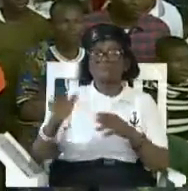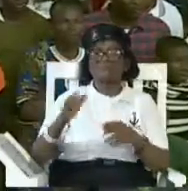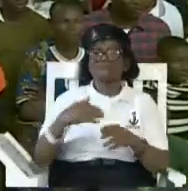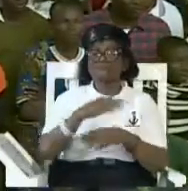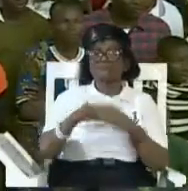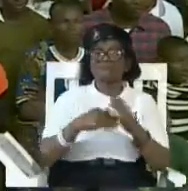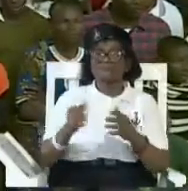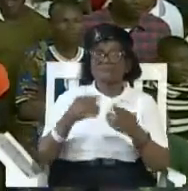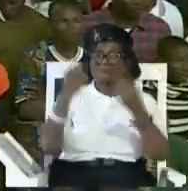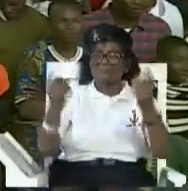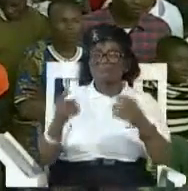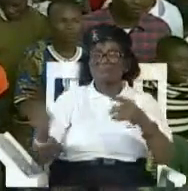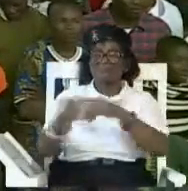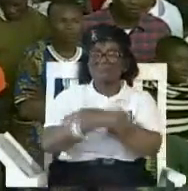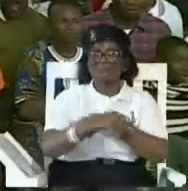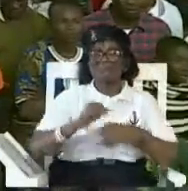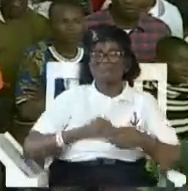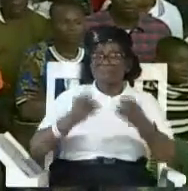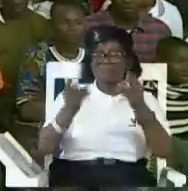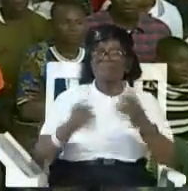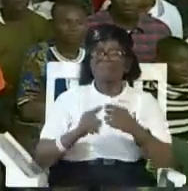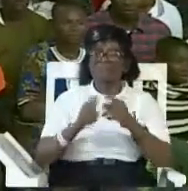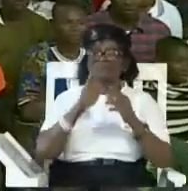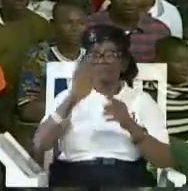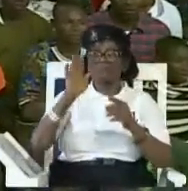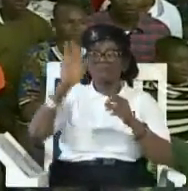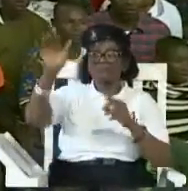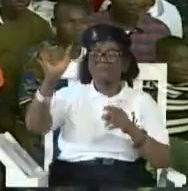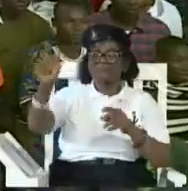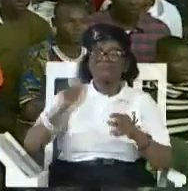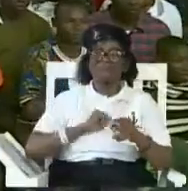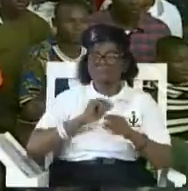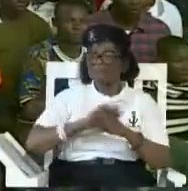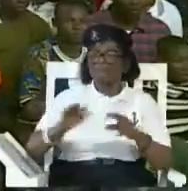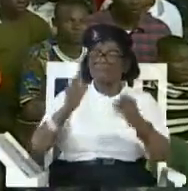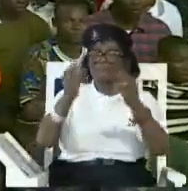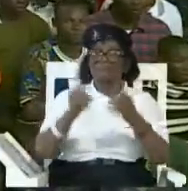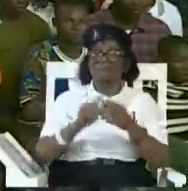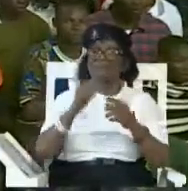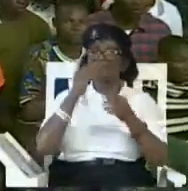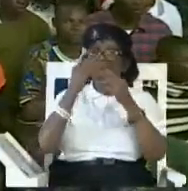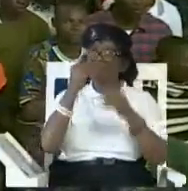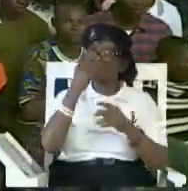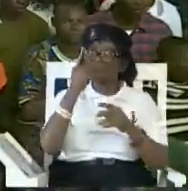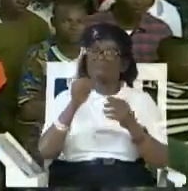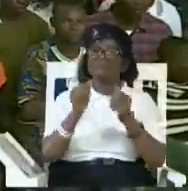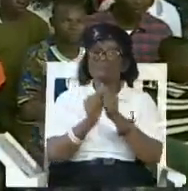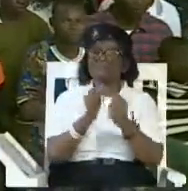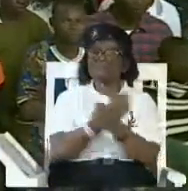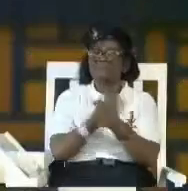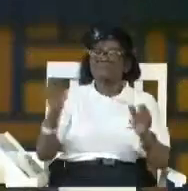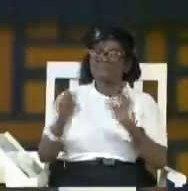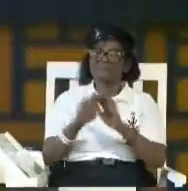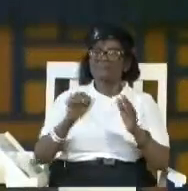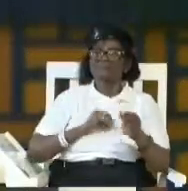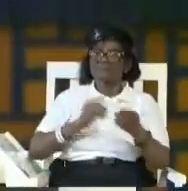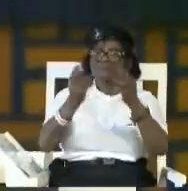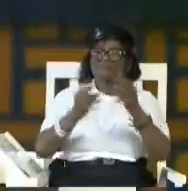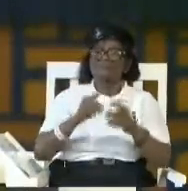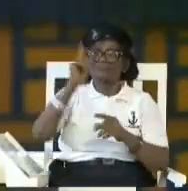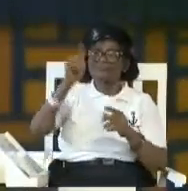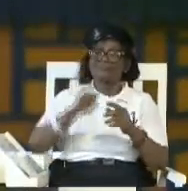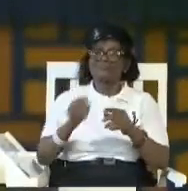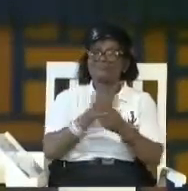want to be yours. I'm not joking with salvation. I want you to save my soul. Please,